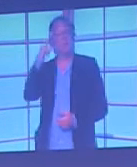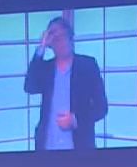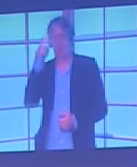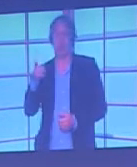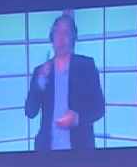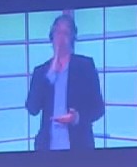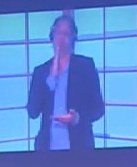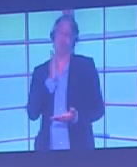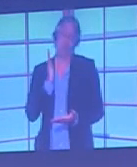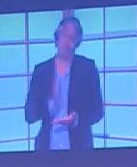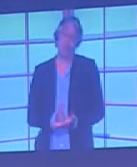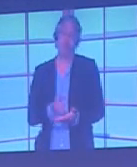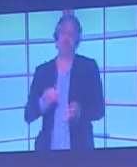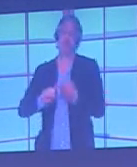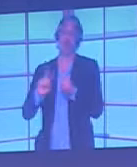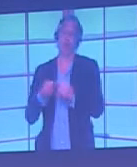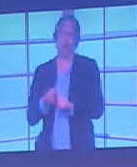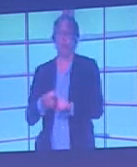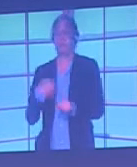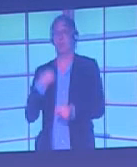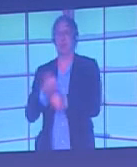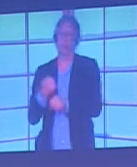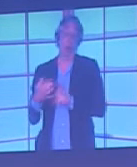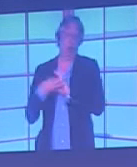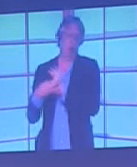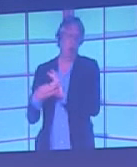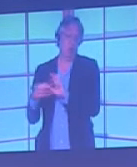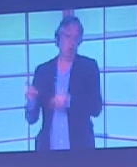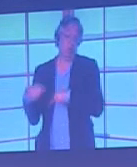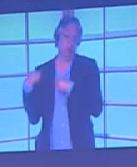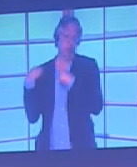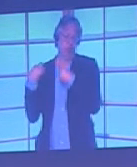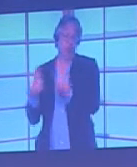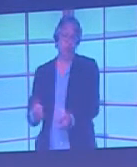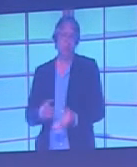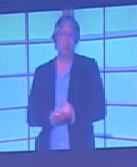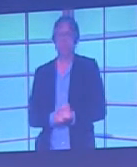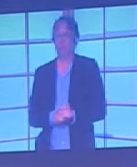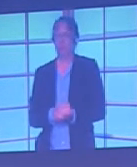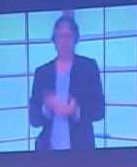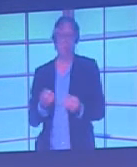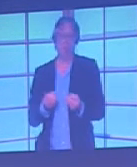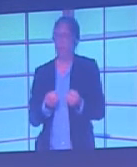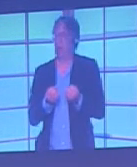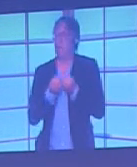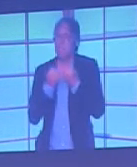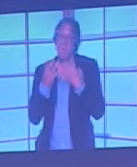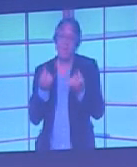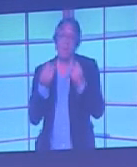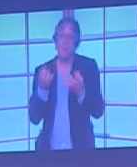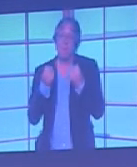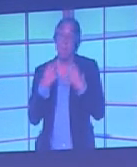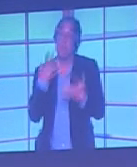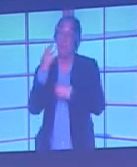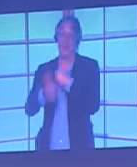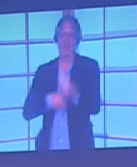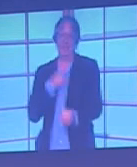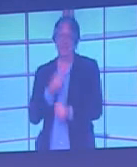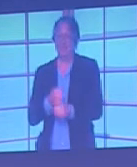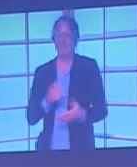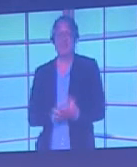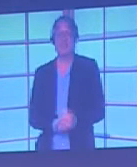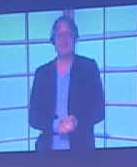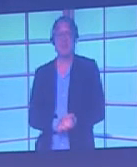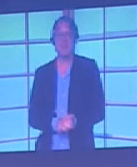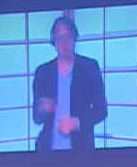friend and a colleague that I have now had the pleasure to work with for more years than I can remember, to be honest. If I tell you